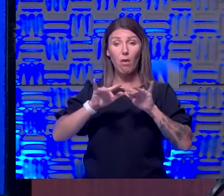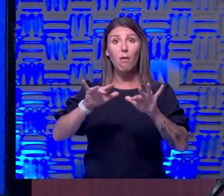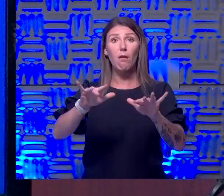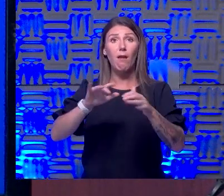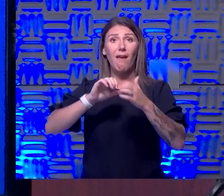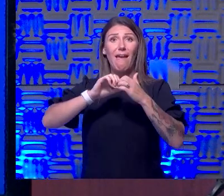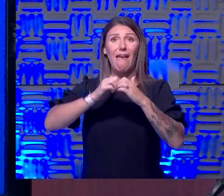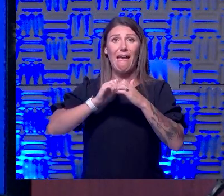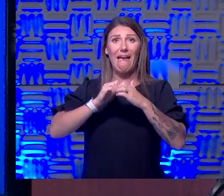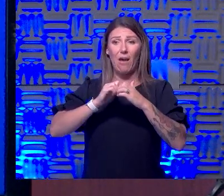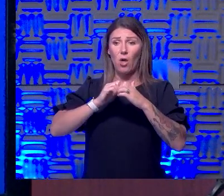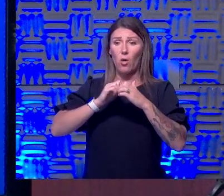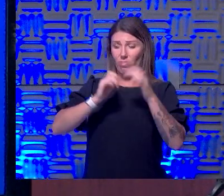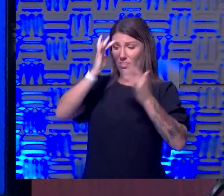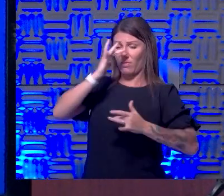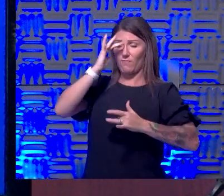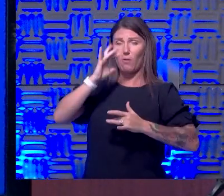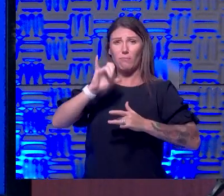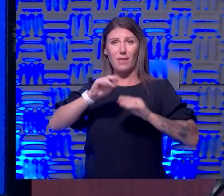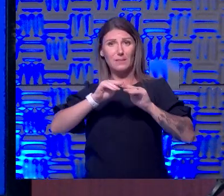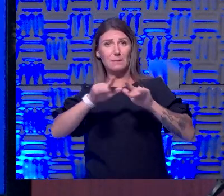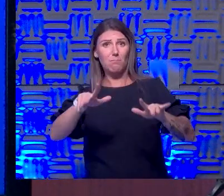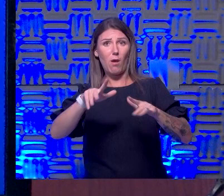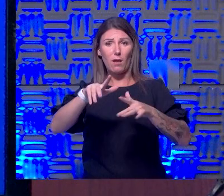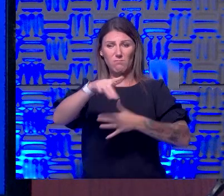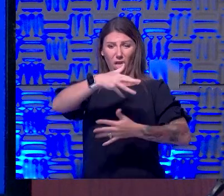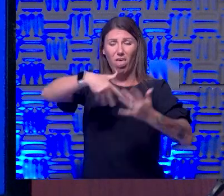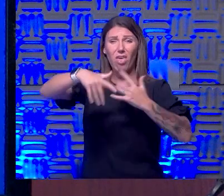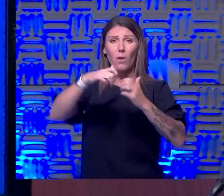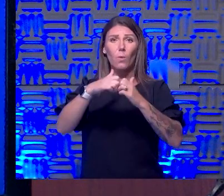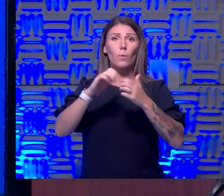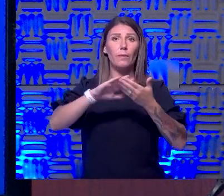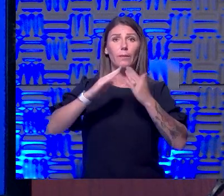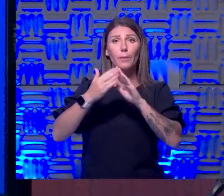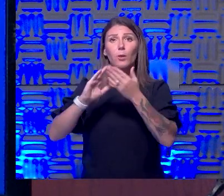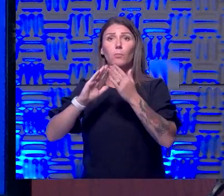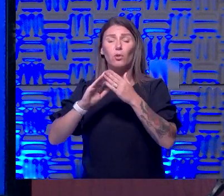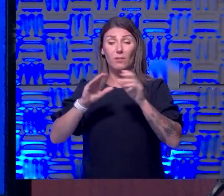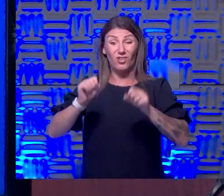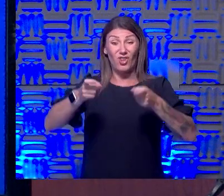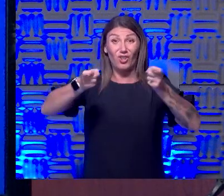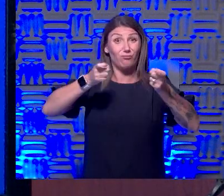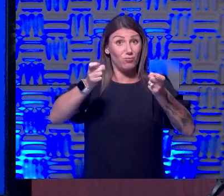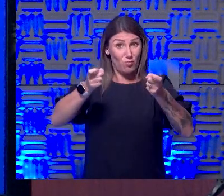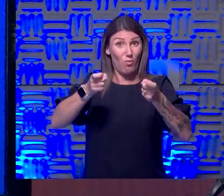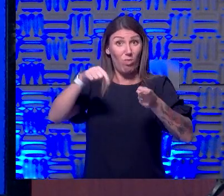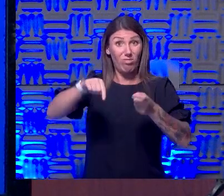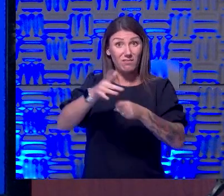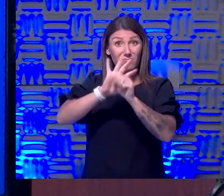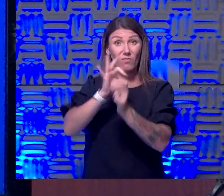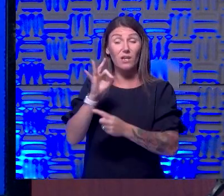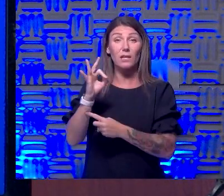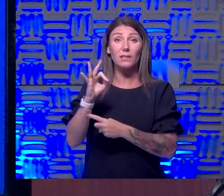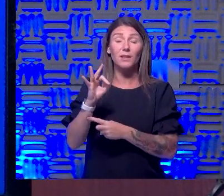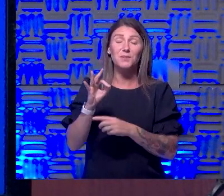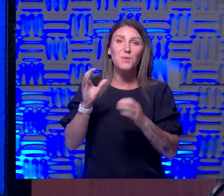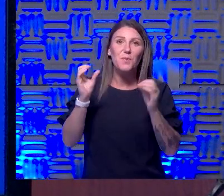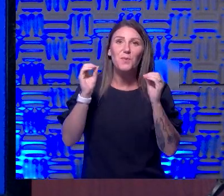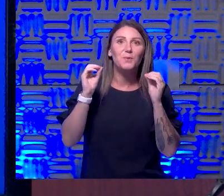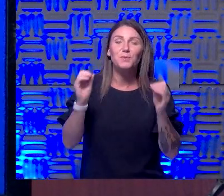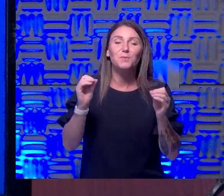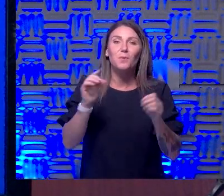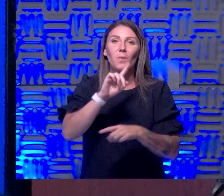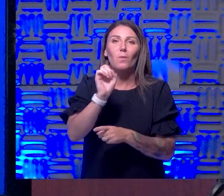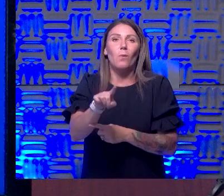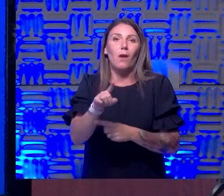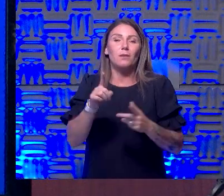way that the virus spreads in the community, and get this thing under control. So I think that there's no question that we should